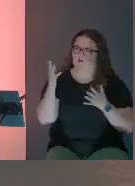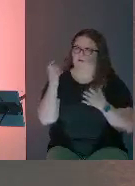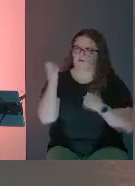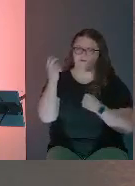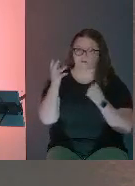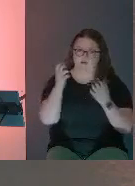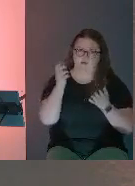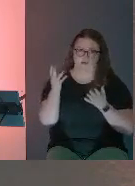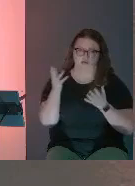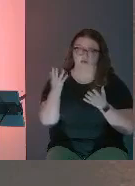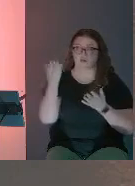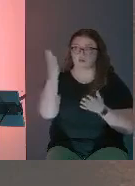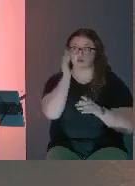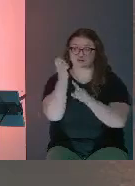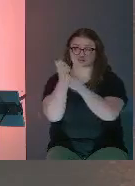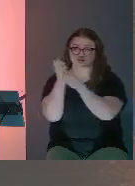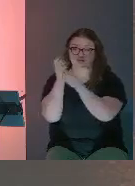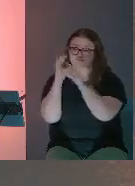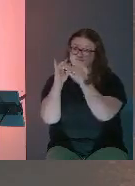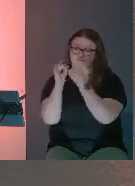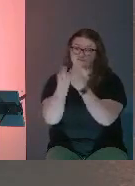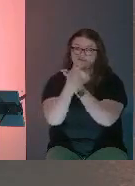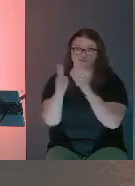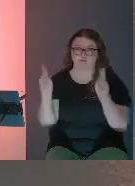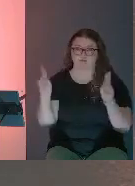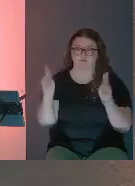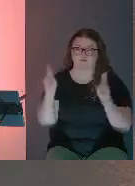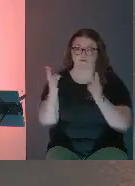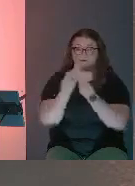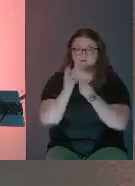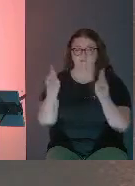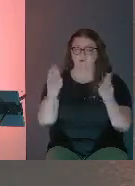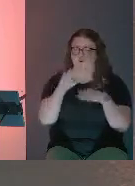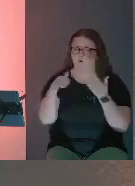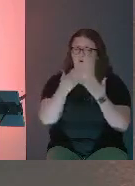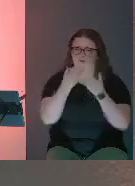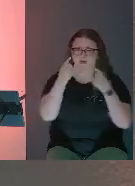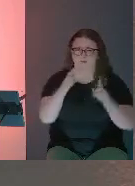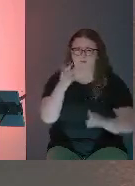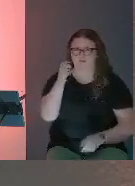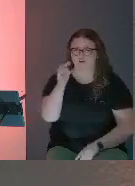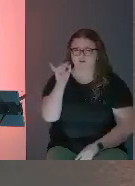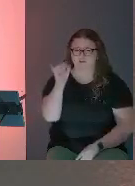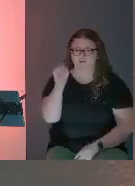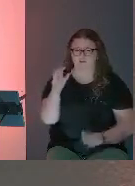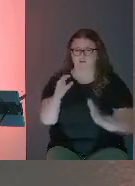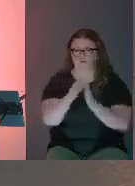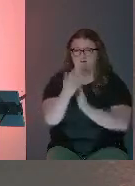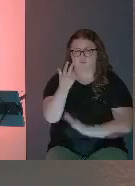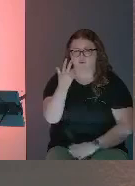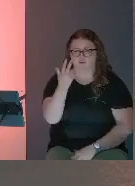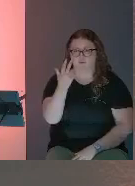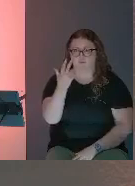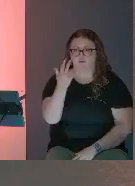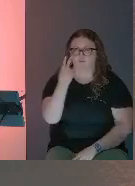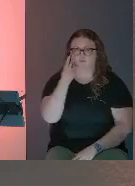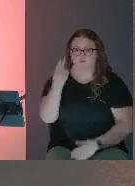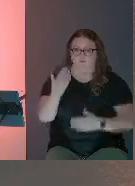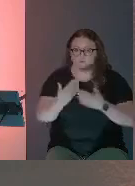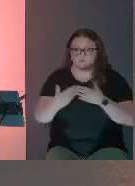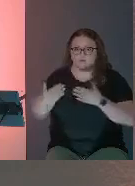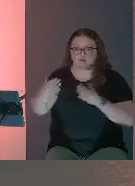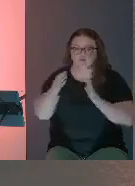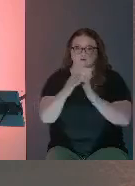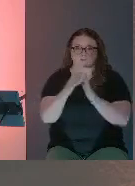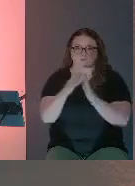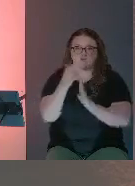about redemption. And you know where he redeems all that happened in Genesis chapter 3? Because as you look at the rest of the chapter in the third chapter